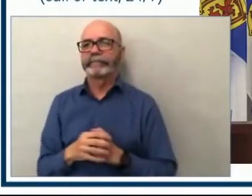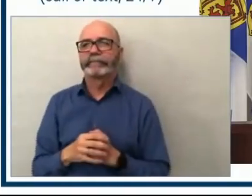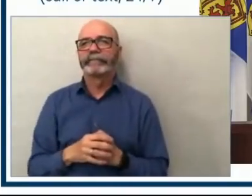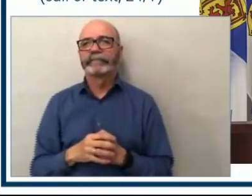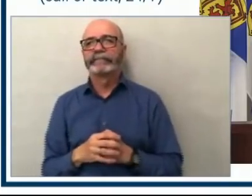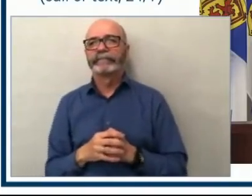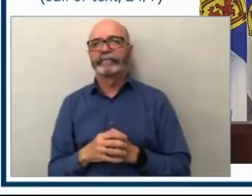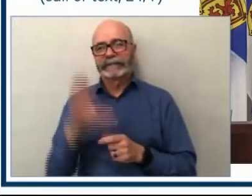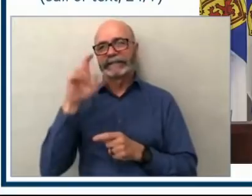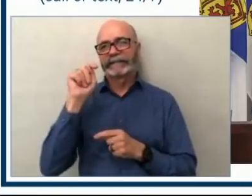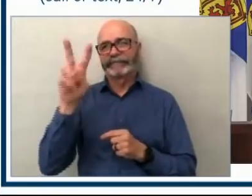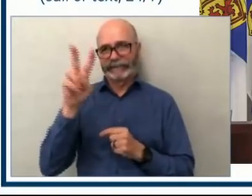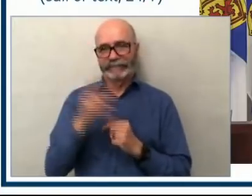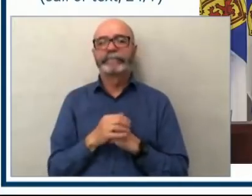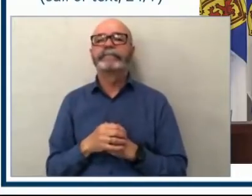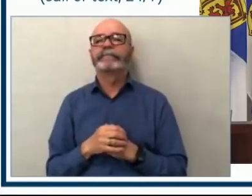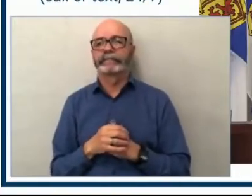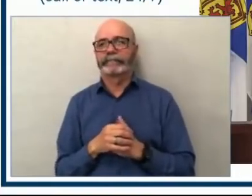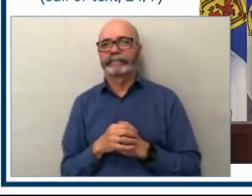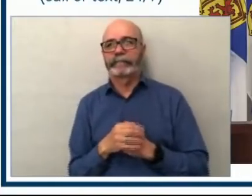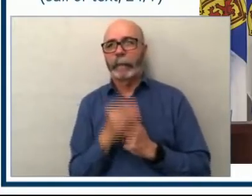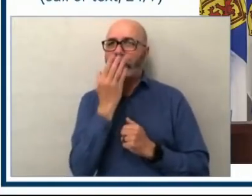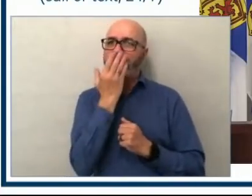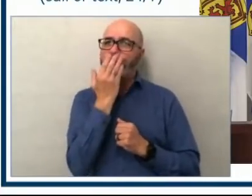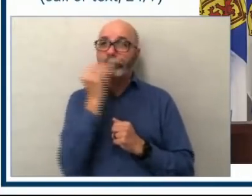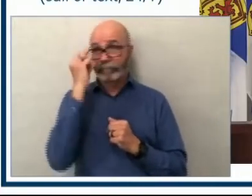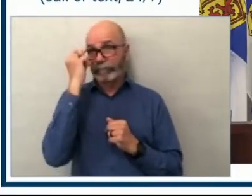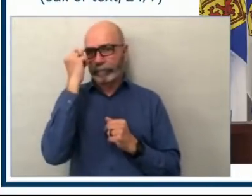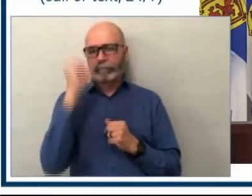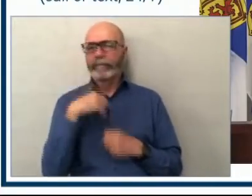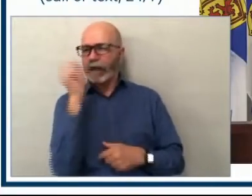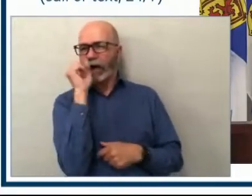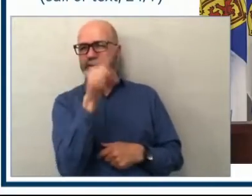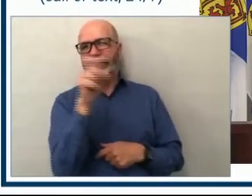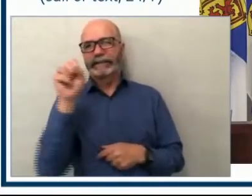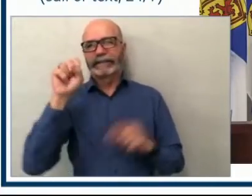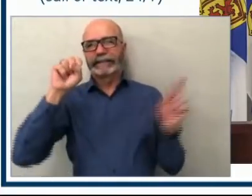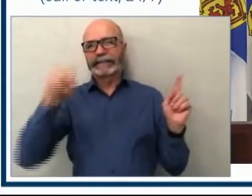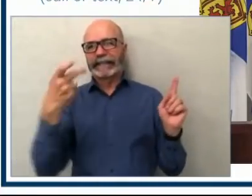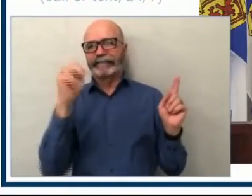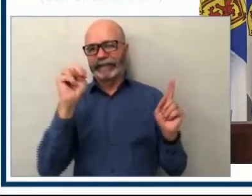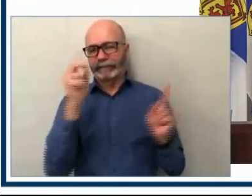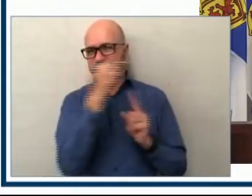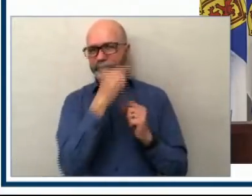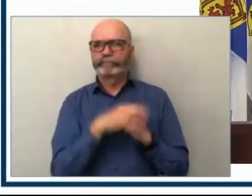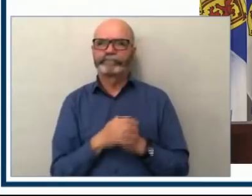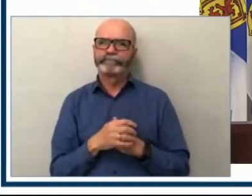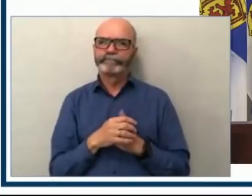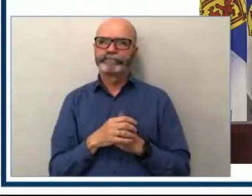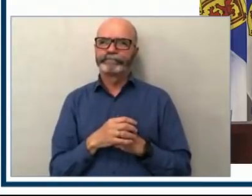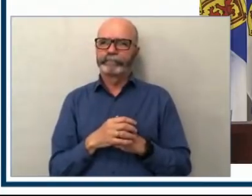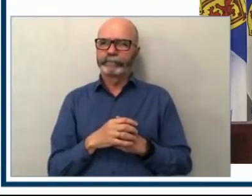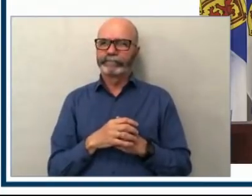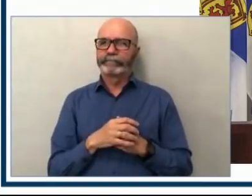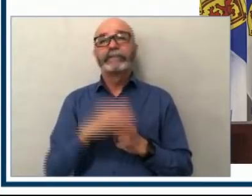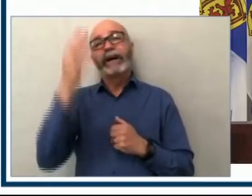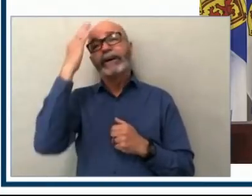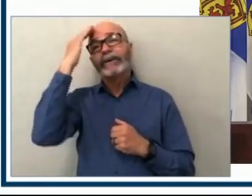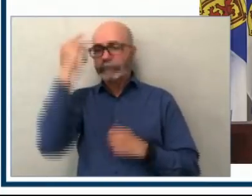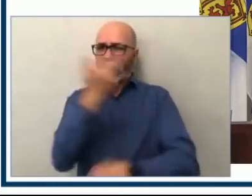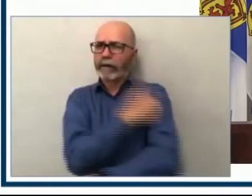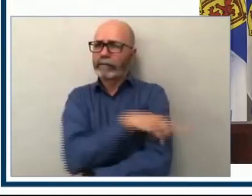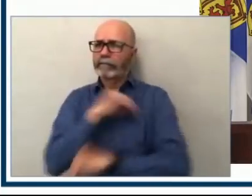Hi, this is a question for Premier McNeil. We're hearing from the paramedics union here in Nova Scotia, as well as